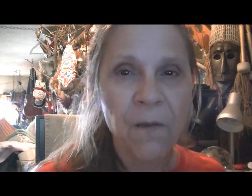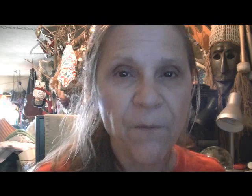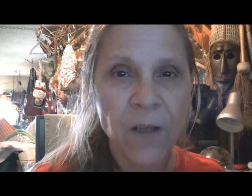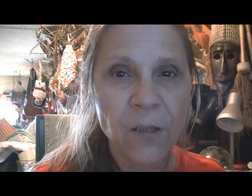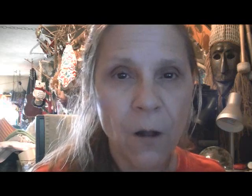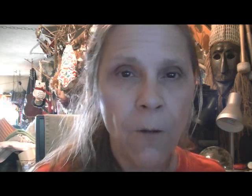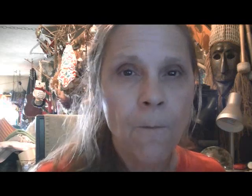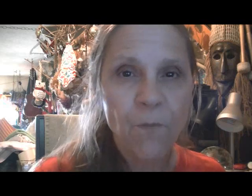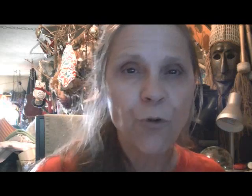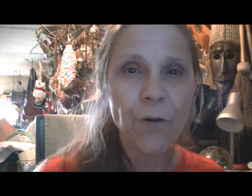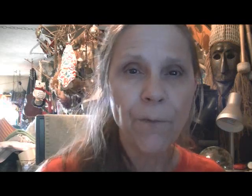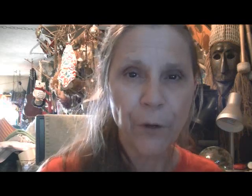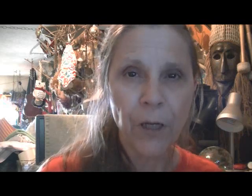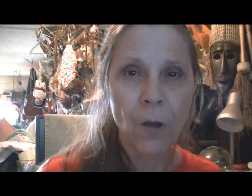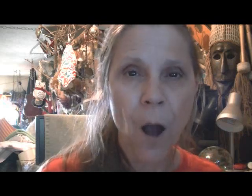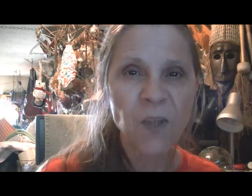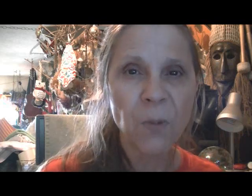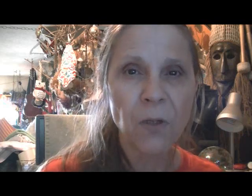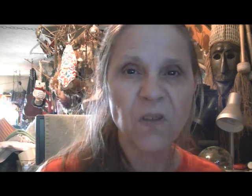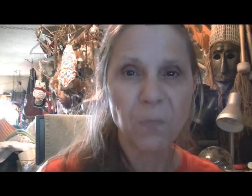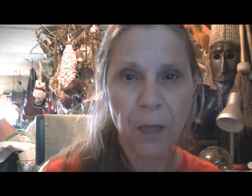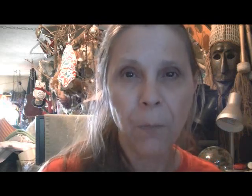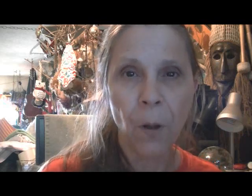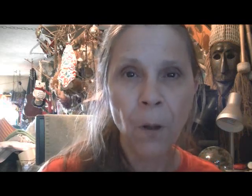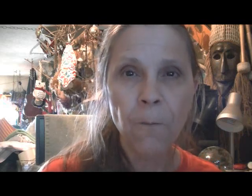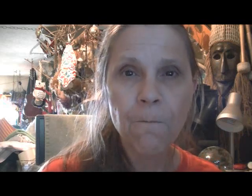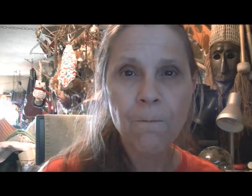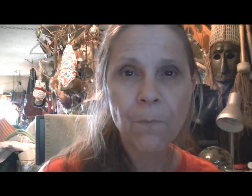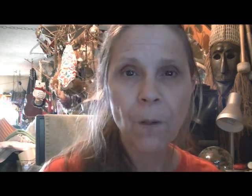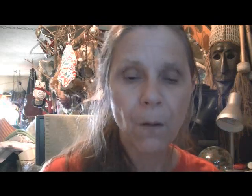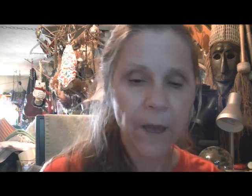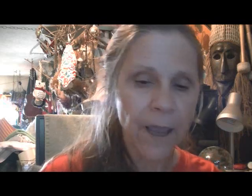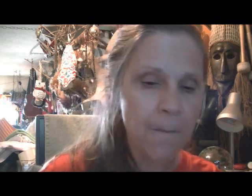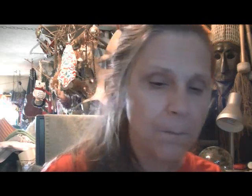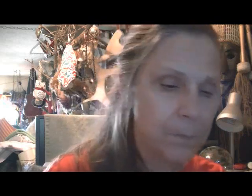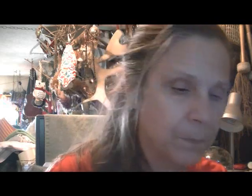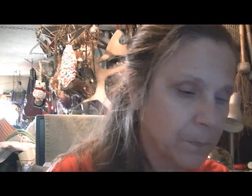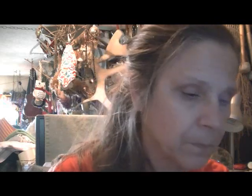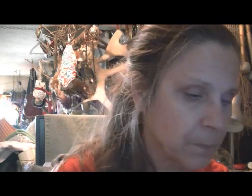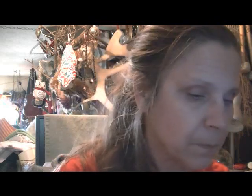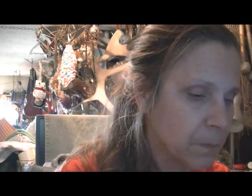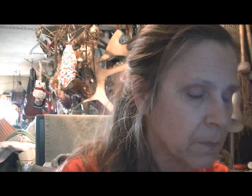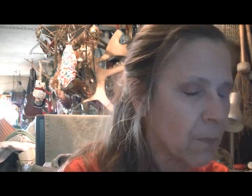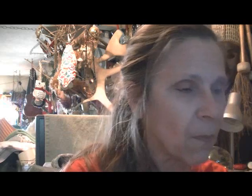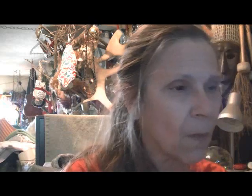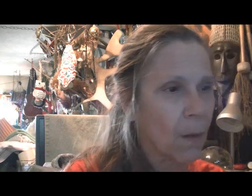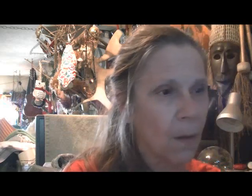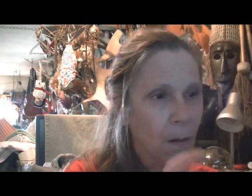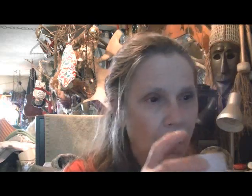they're running fentanyl through their freaking hospitals, people. Okay?